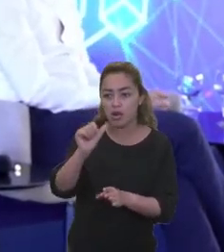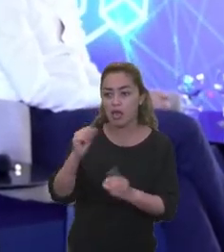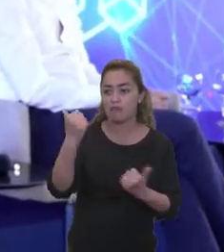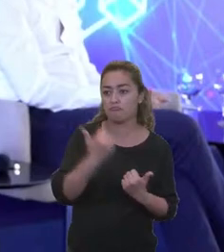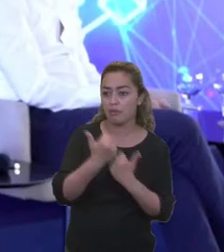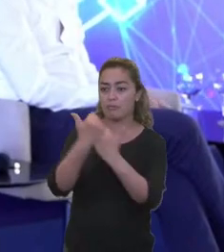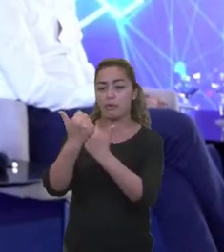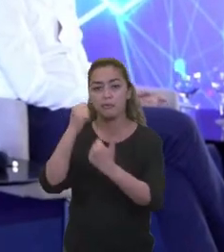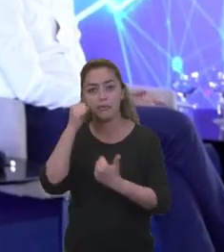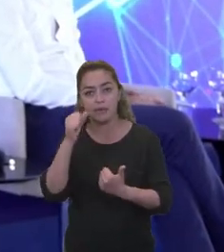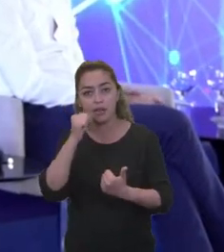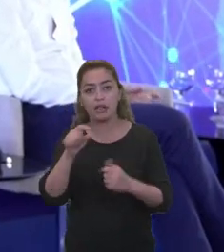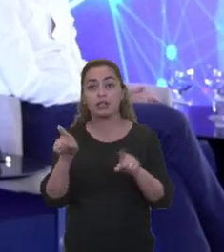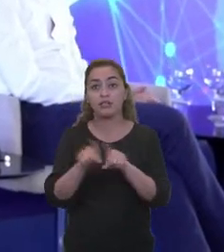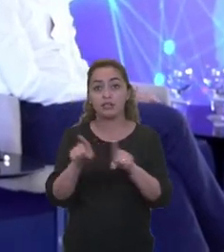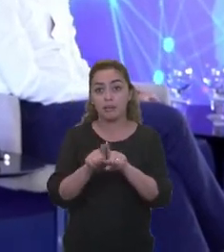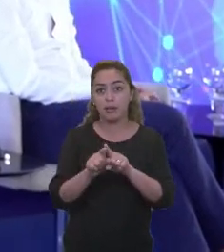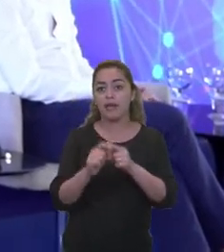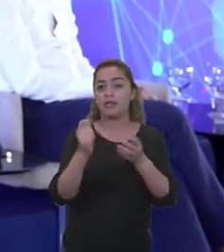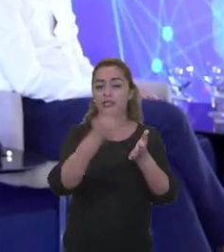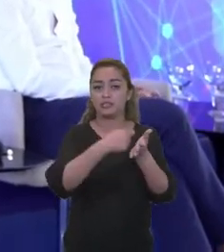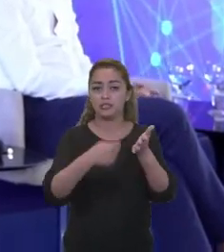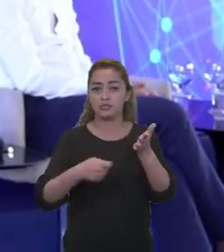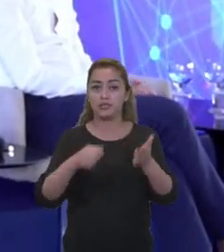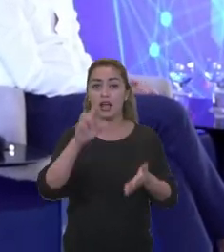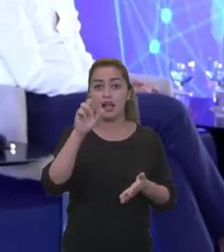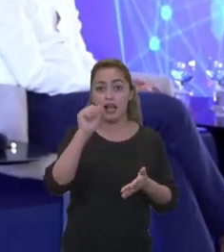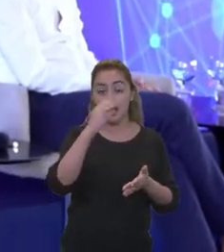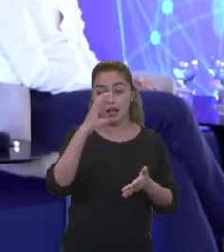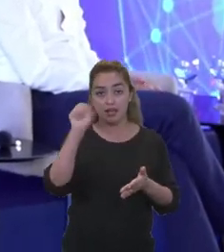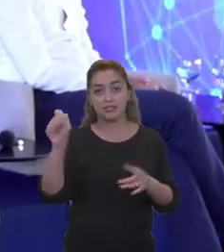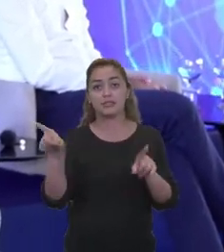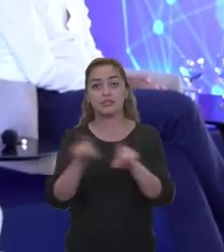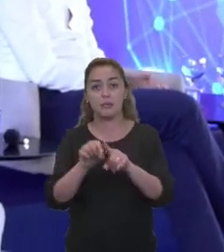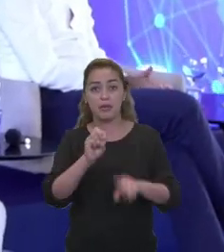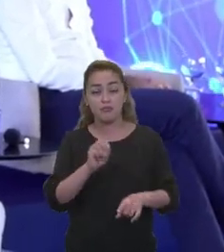groups of women who support women. She writes on the Raça